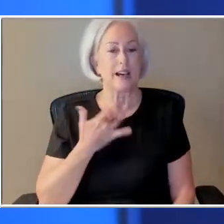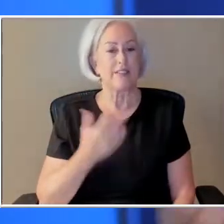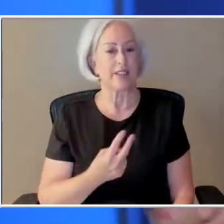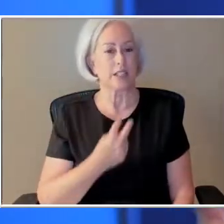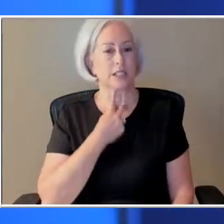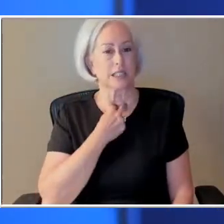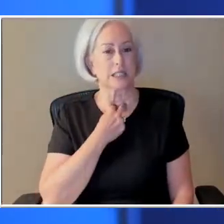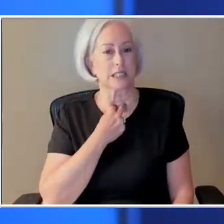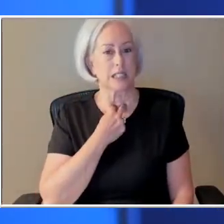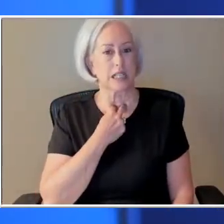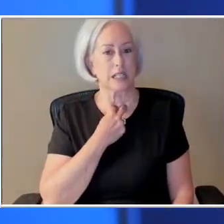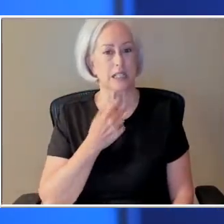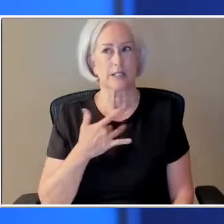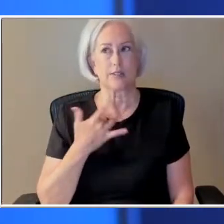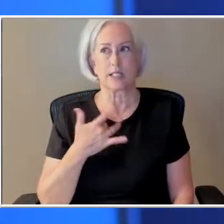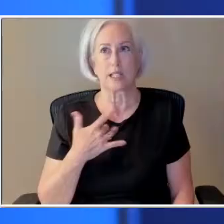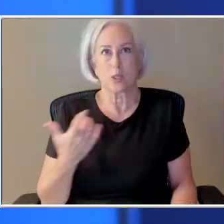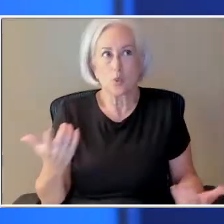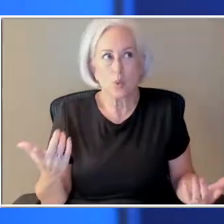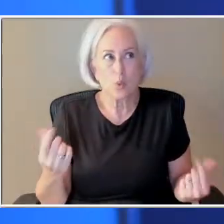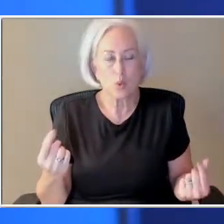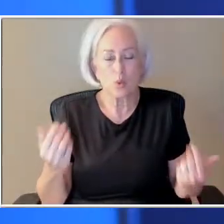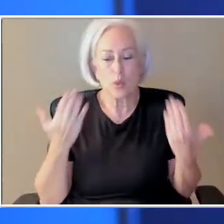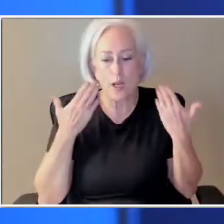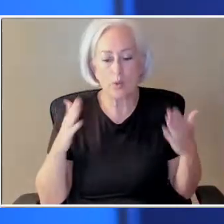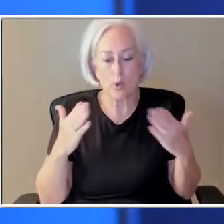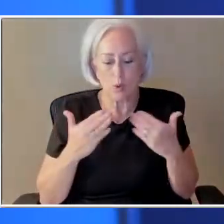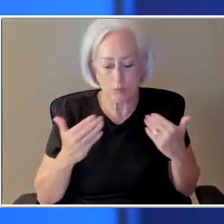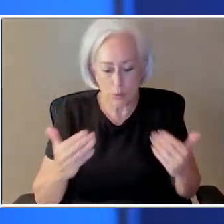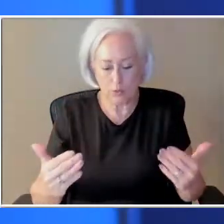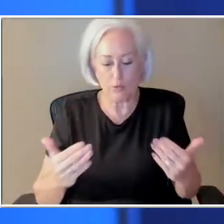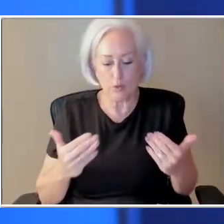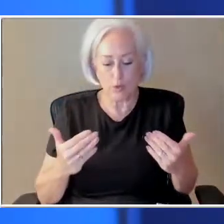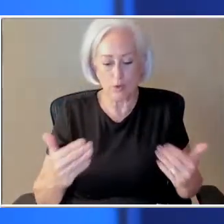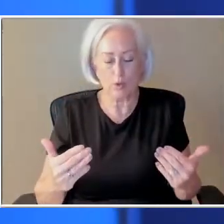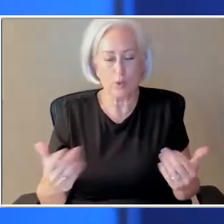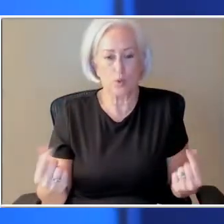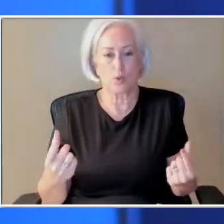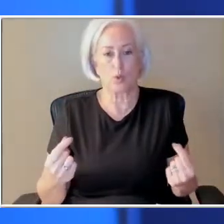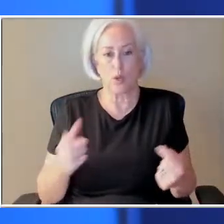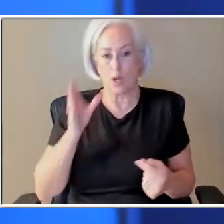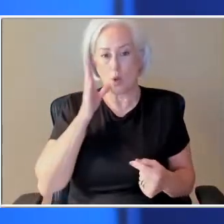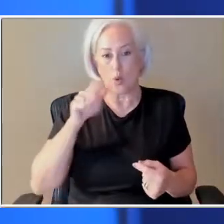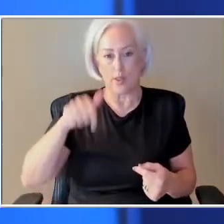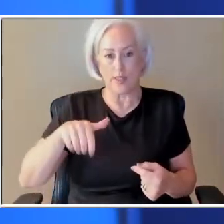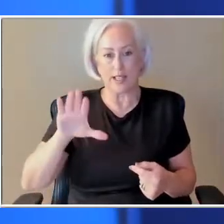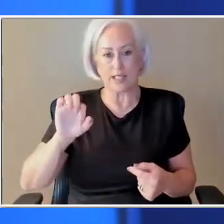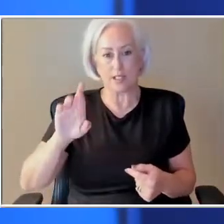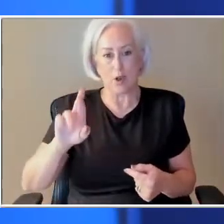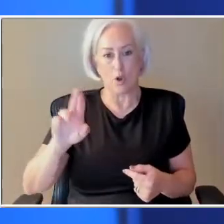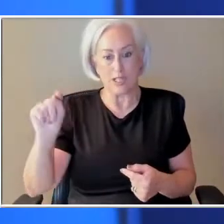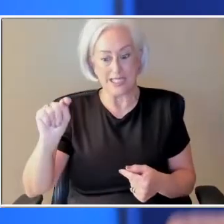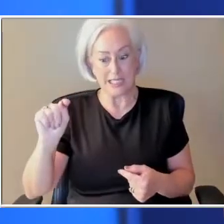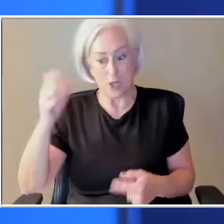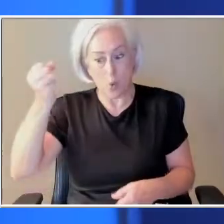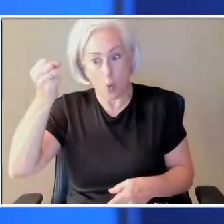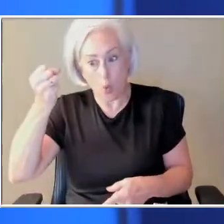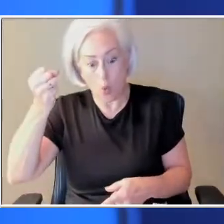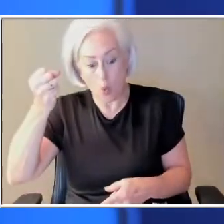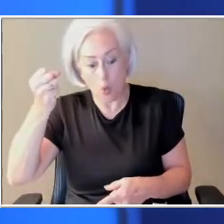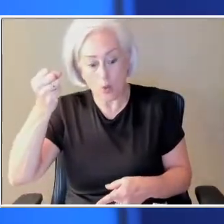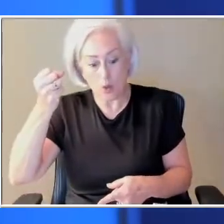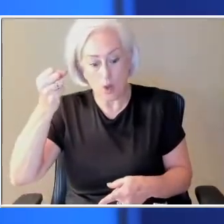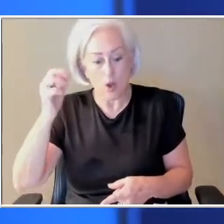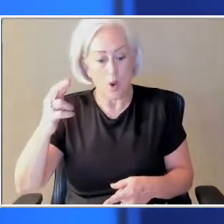we can't move forward, you know, because we didn't know, is this CAR T going to be kept on hold, or is it going to free up and we get to go